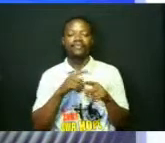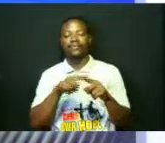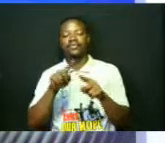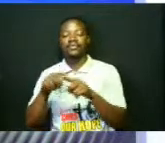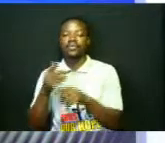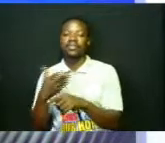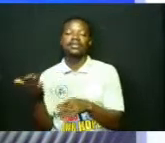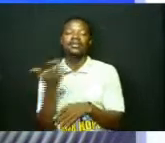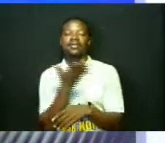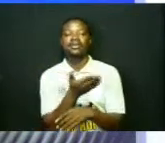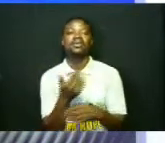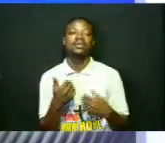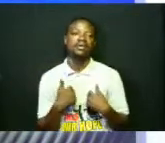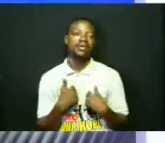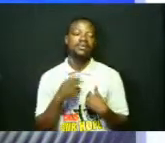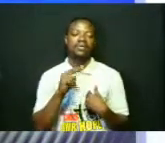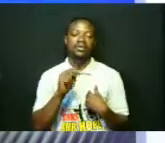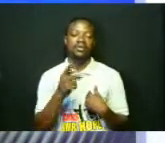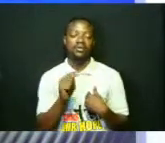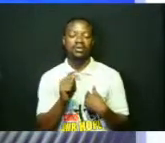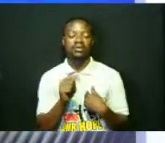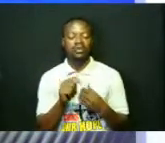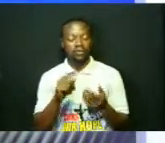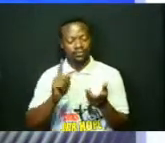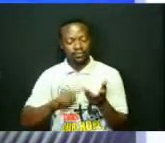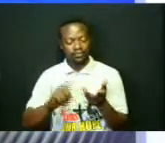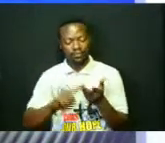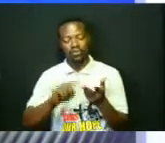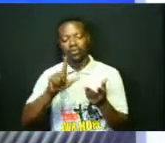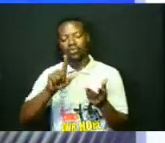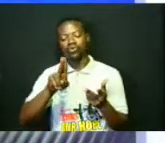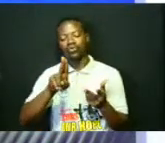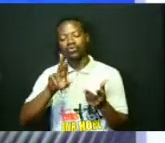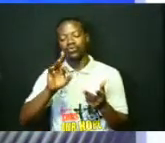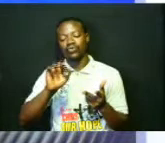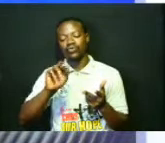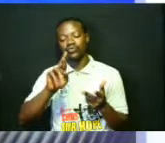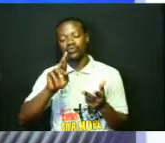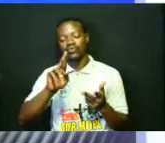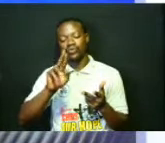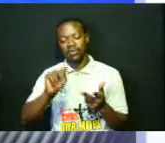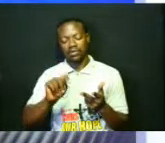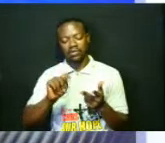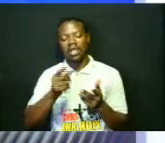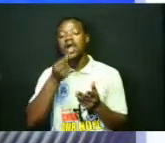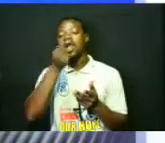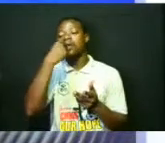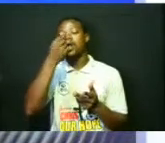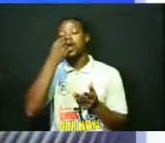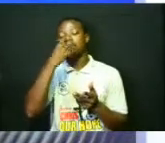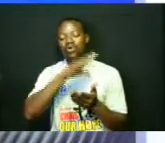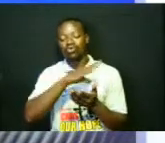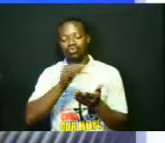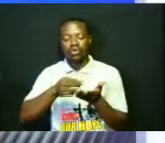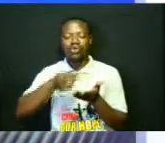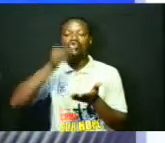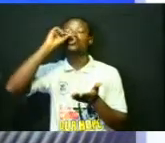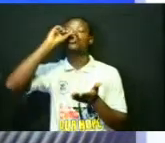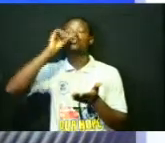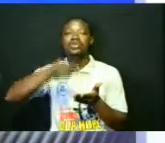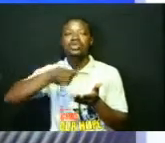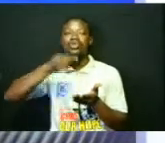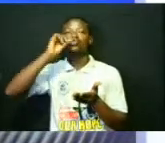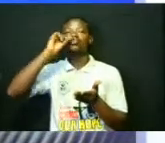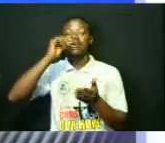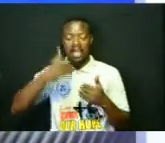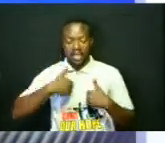computers and accessories. Lufat Tablet and Syrup is saying that you can be rest assured once you test